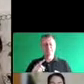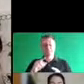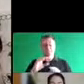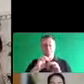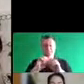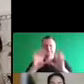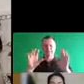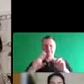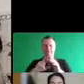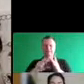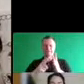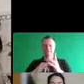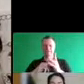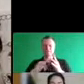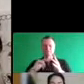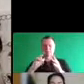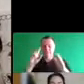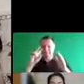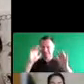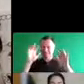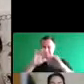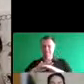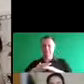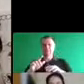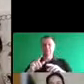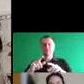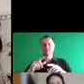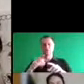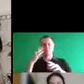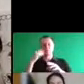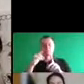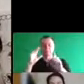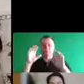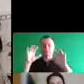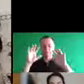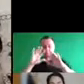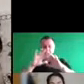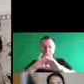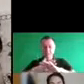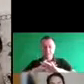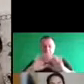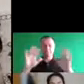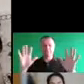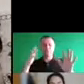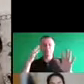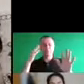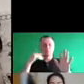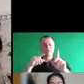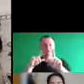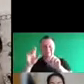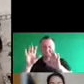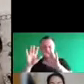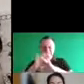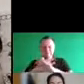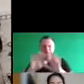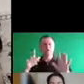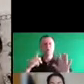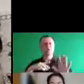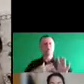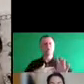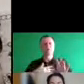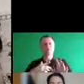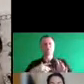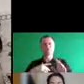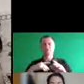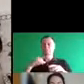the protagonist, like sometimes she goes in and out of focus, but we kind of lent into that and made that a part of this disorienting feeling and